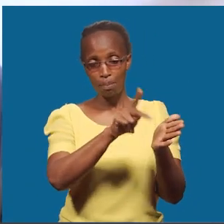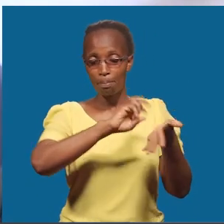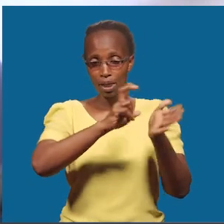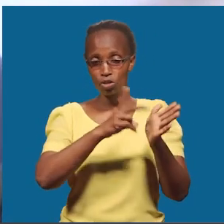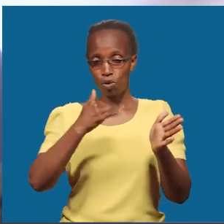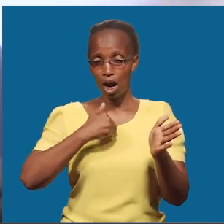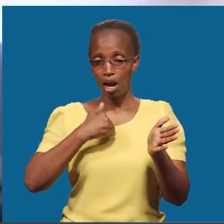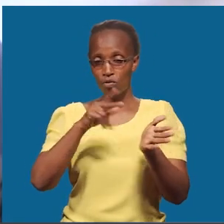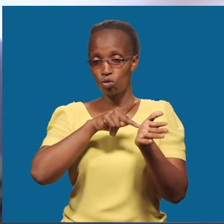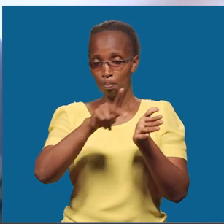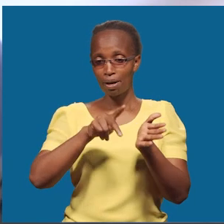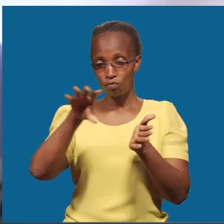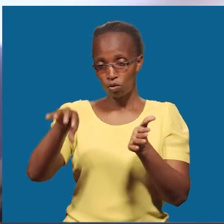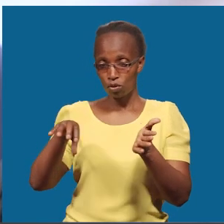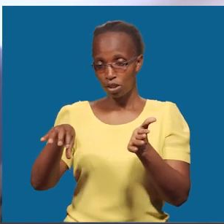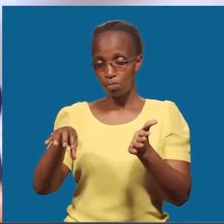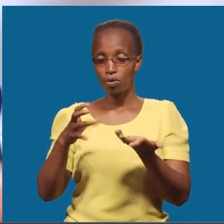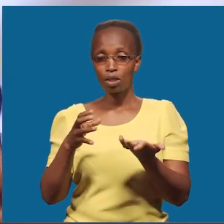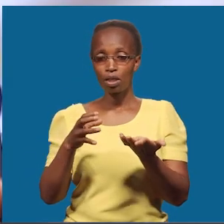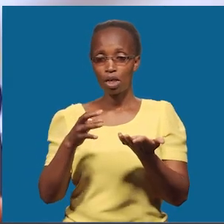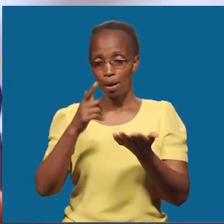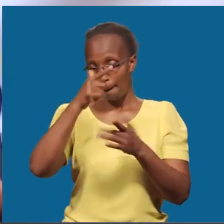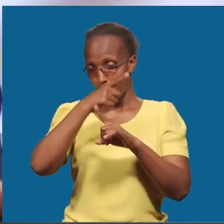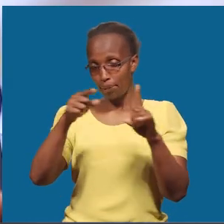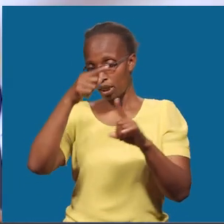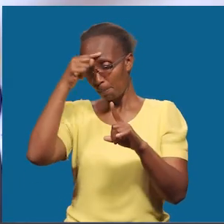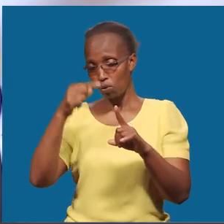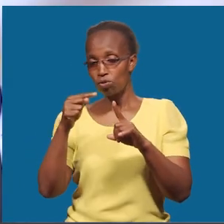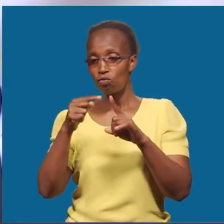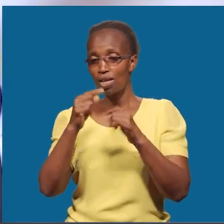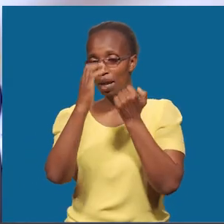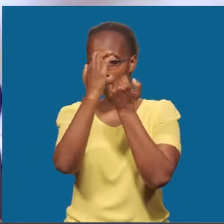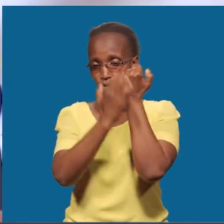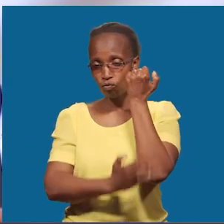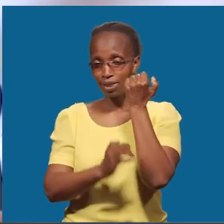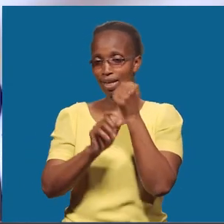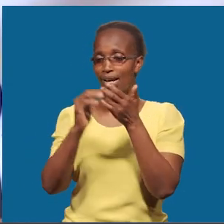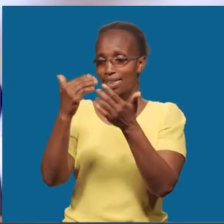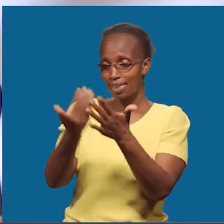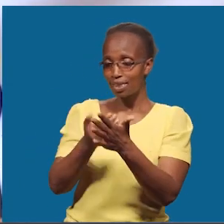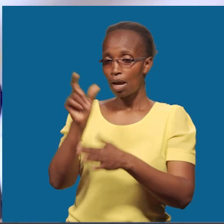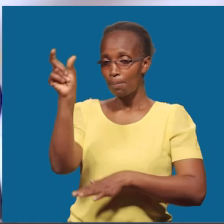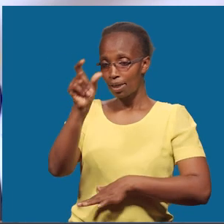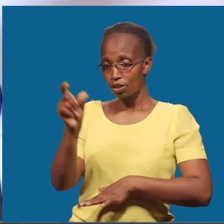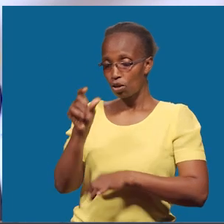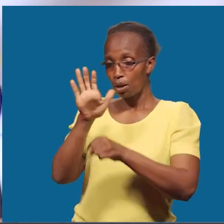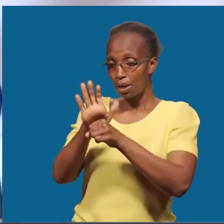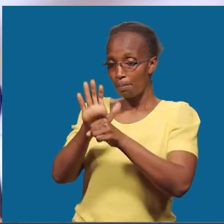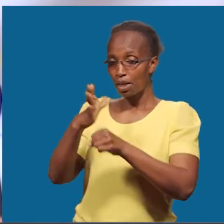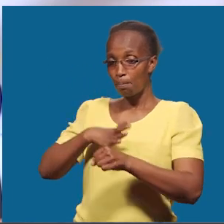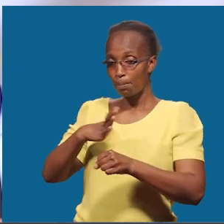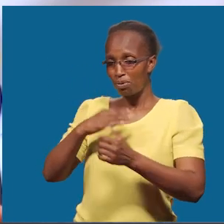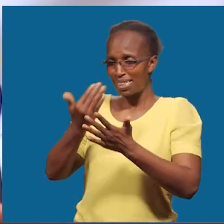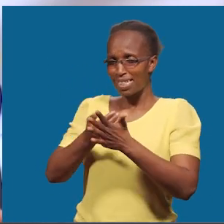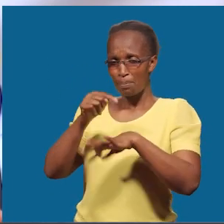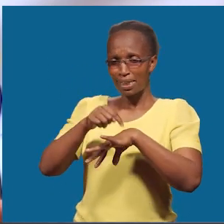we have to pay for them transport. So it completely. And because of the poverty in the region, many of them